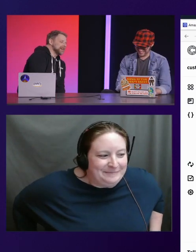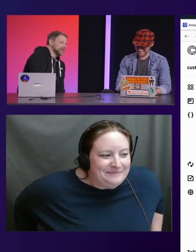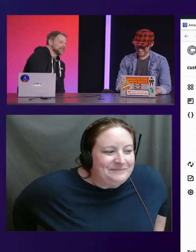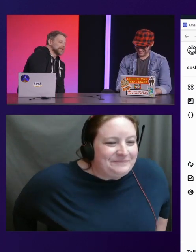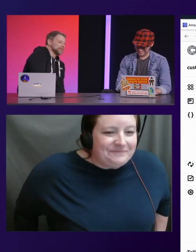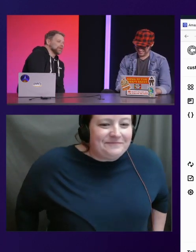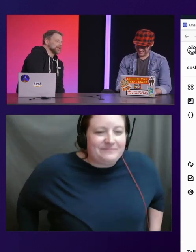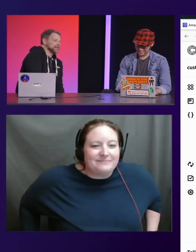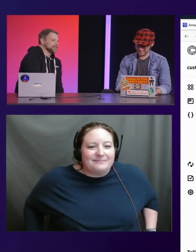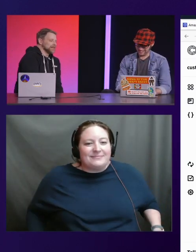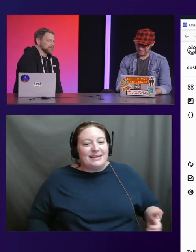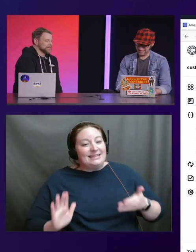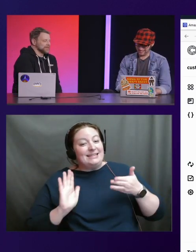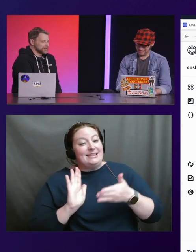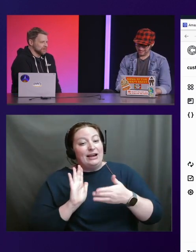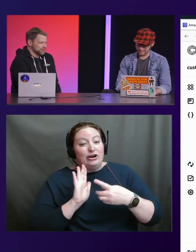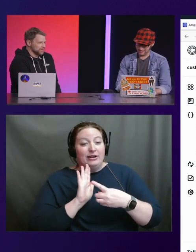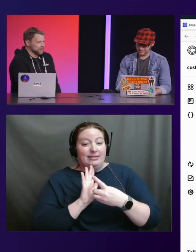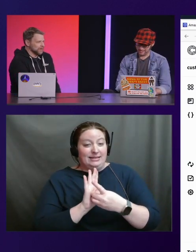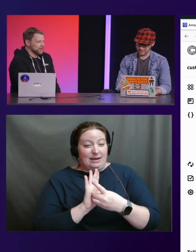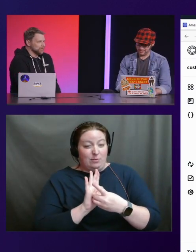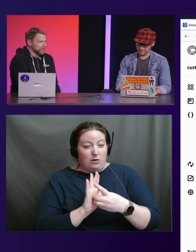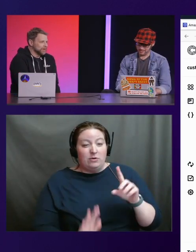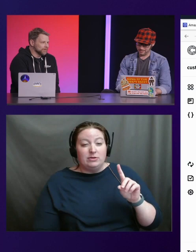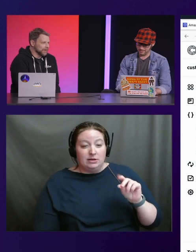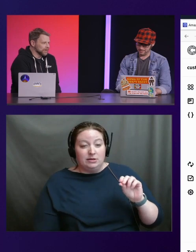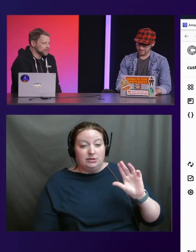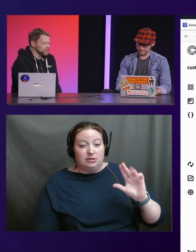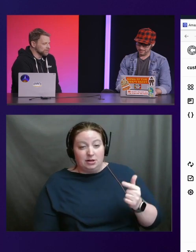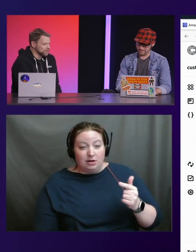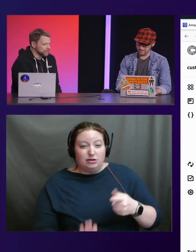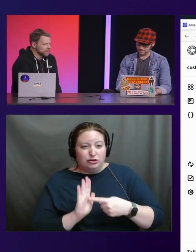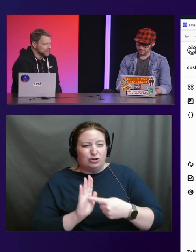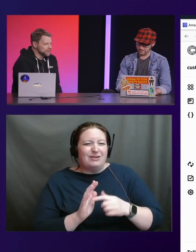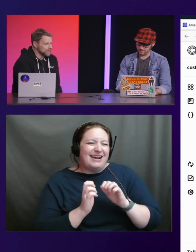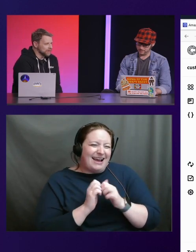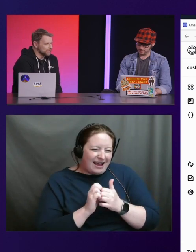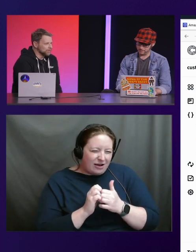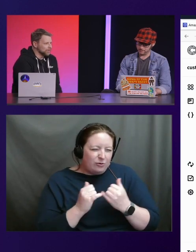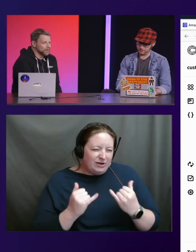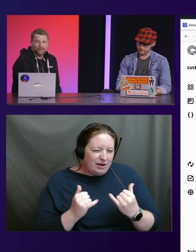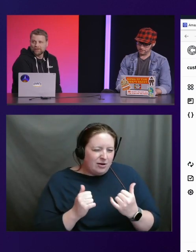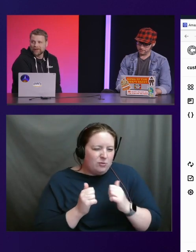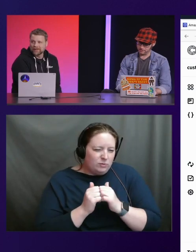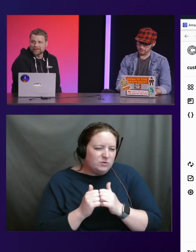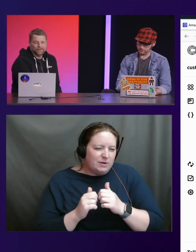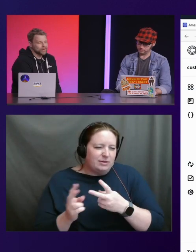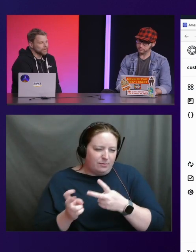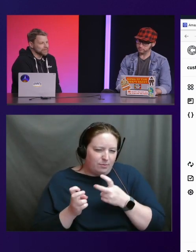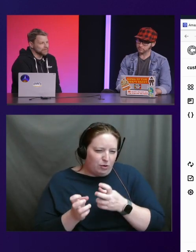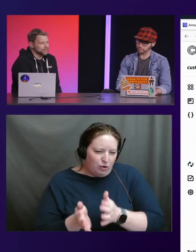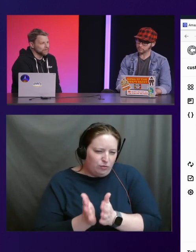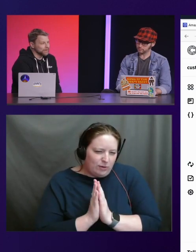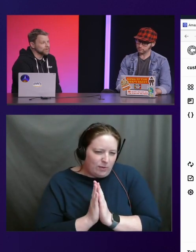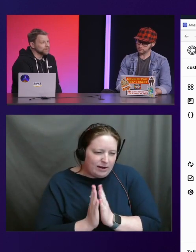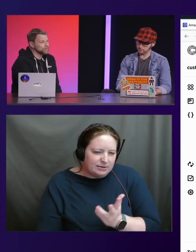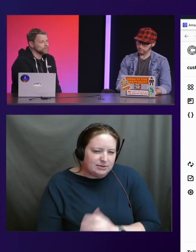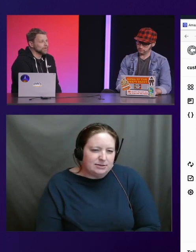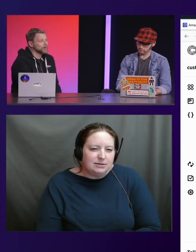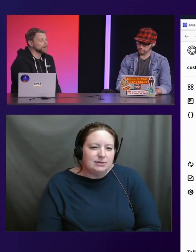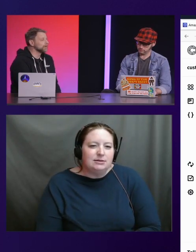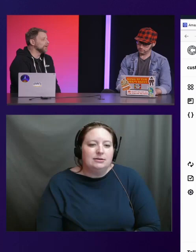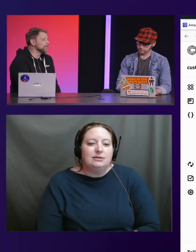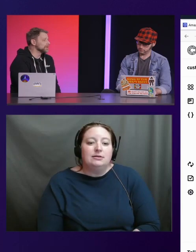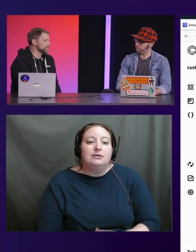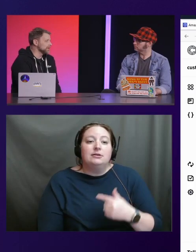It's there in the demo that Doug showed. The way we do it right now is through the pull request. One of the ways that